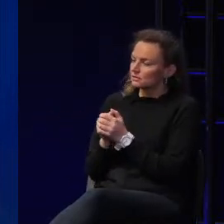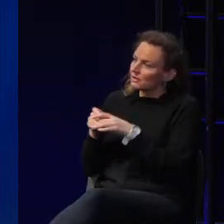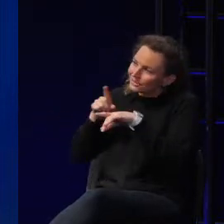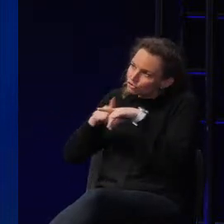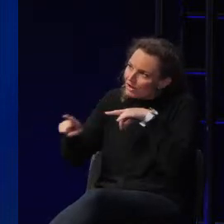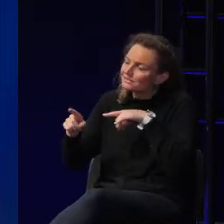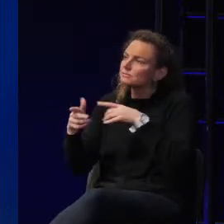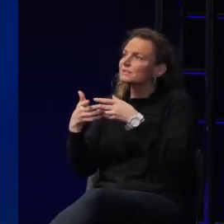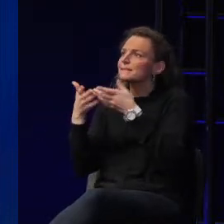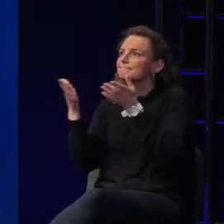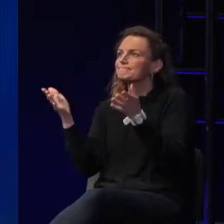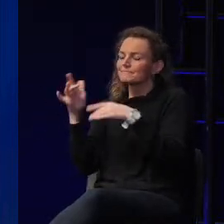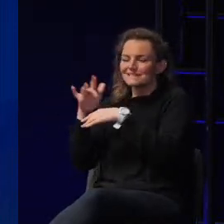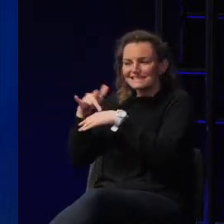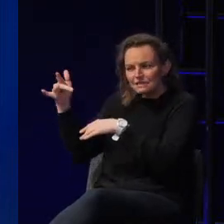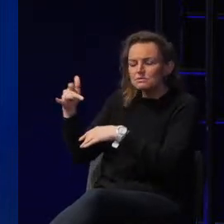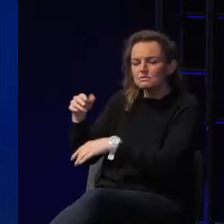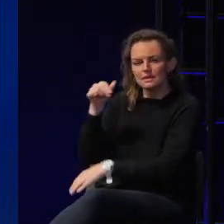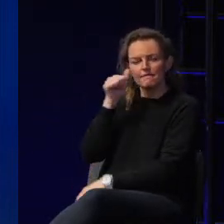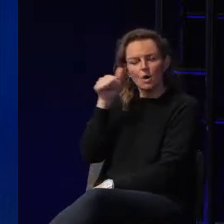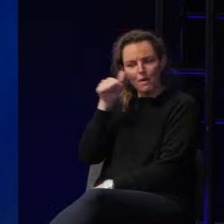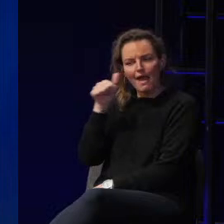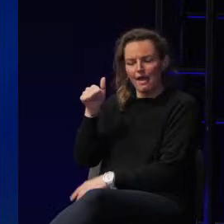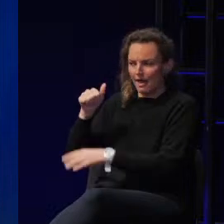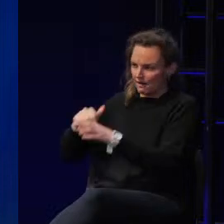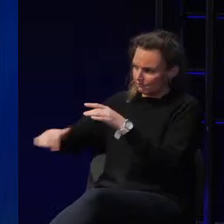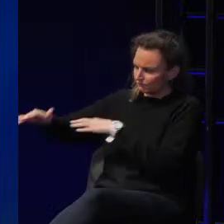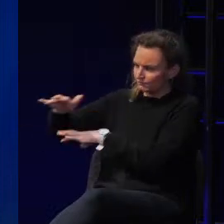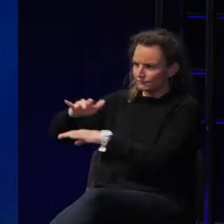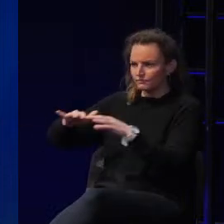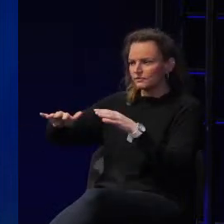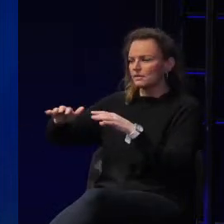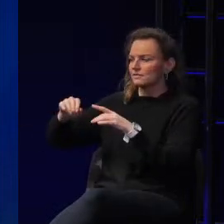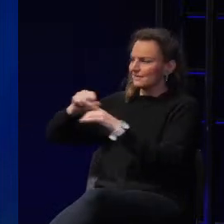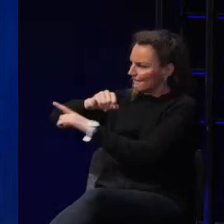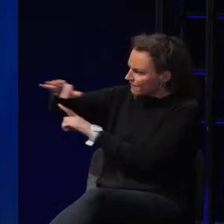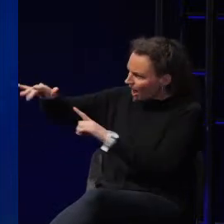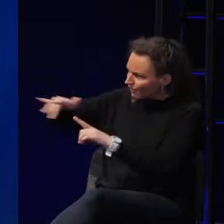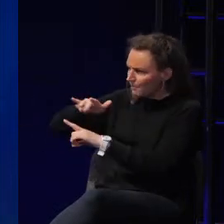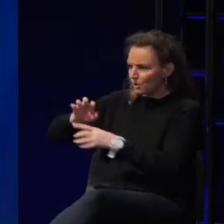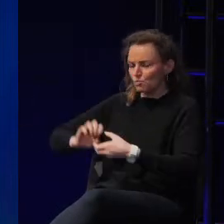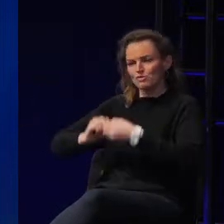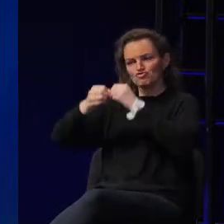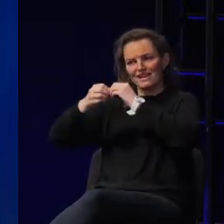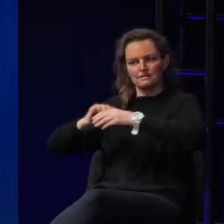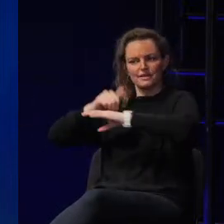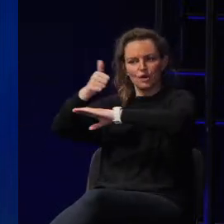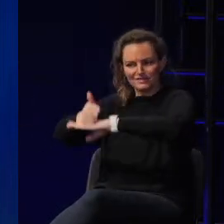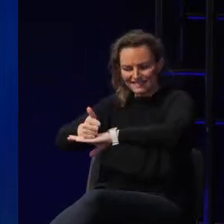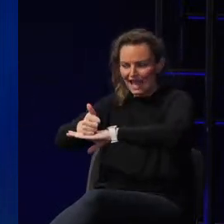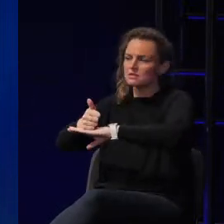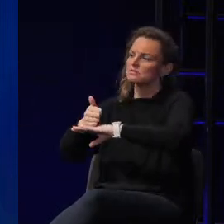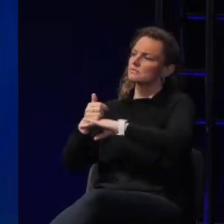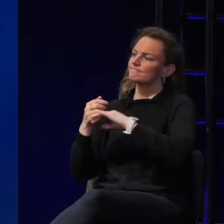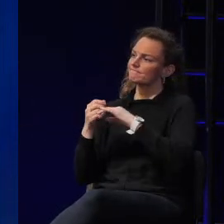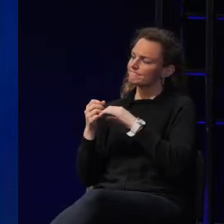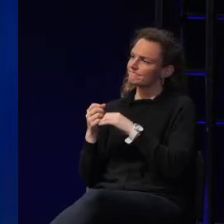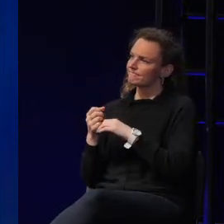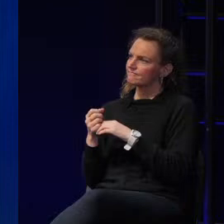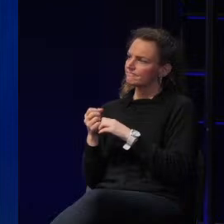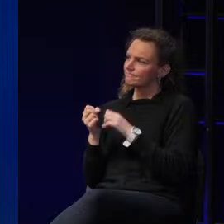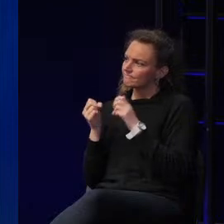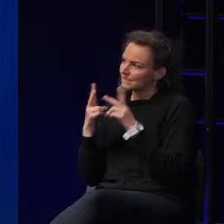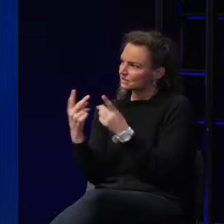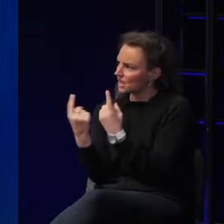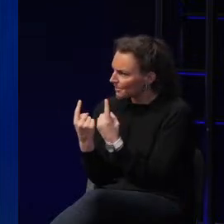be sort of sensitive and aware of the environment that we're creating on set and that kind of thing. I don't know if that's